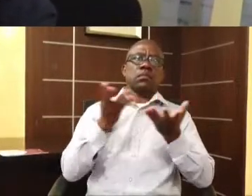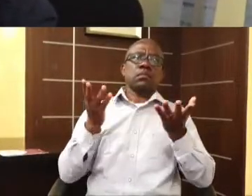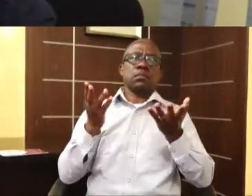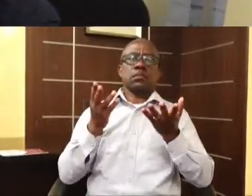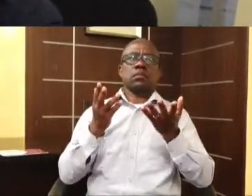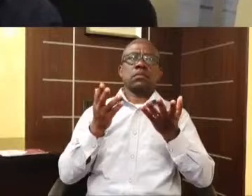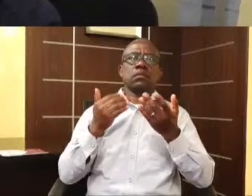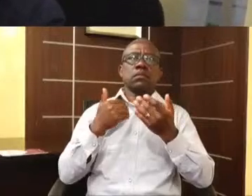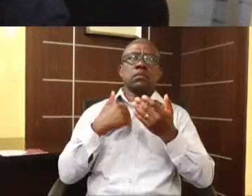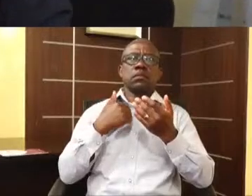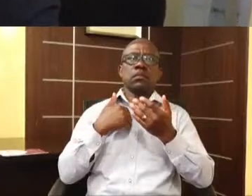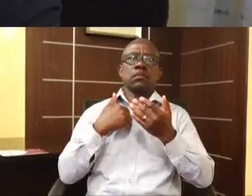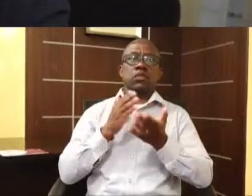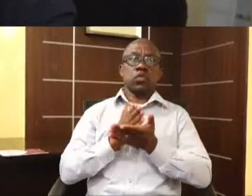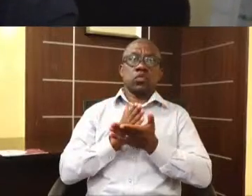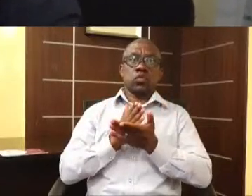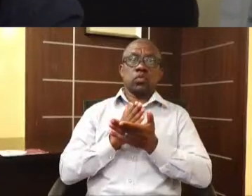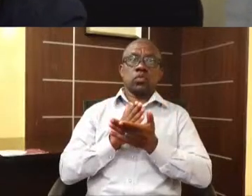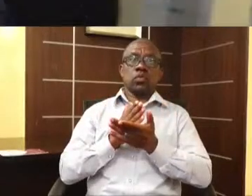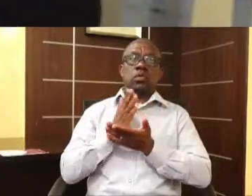We have sandboxes.